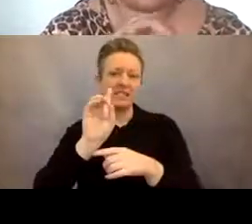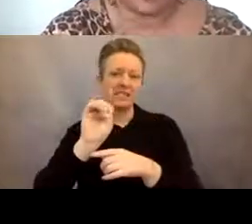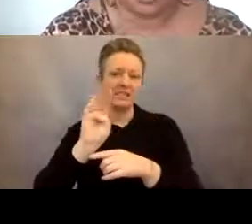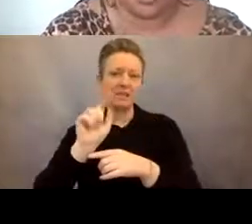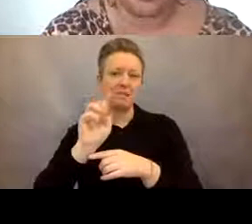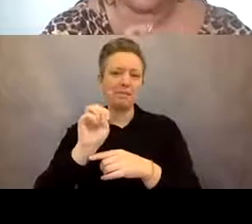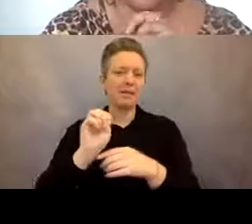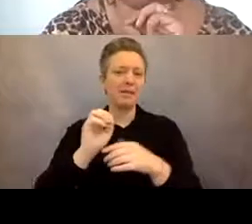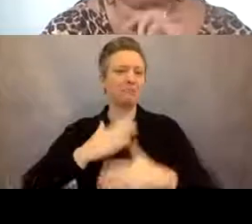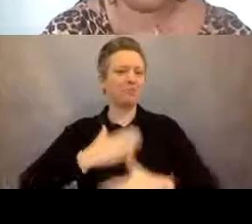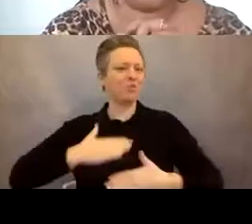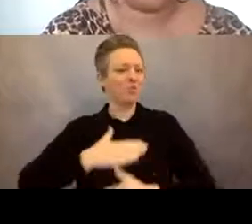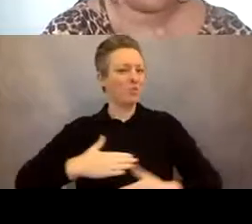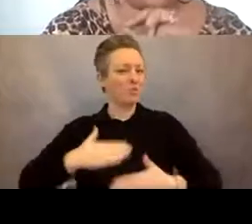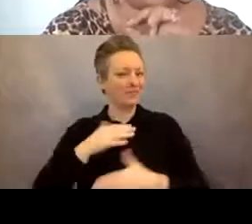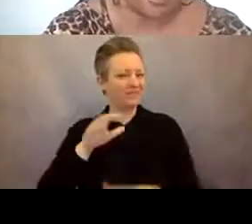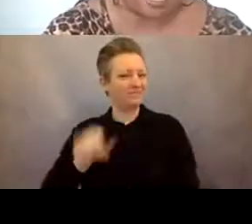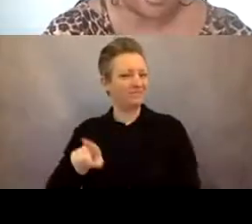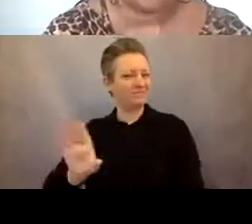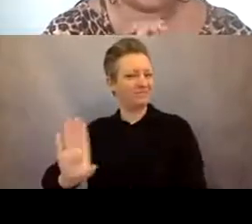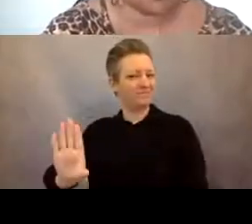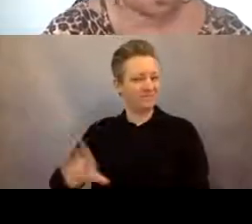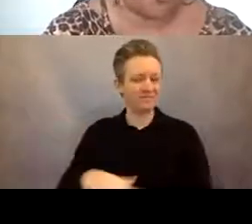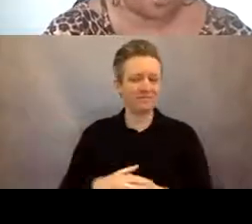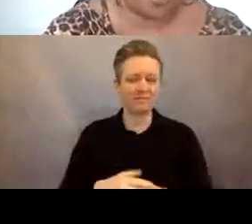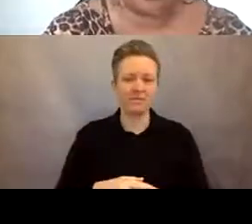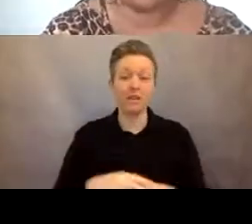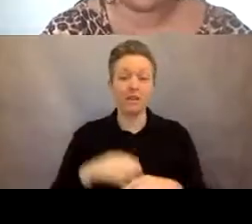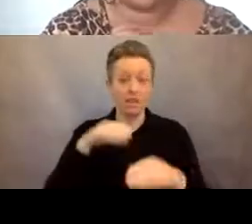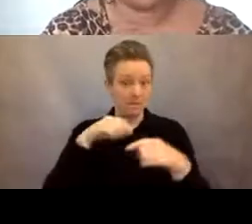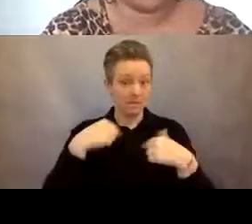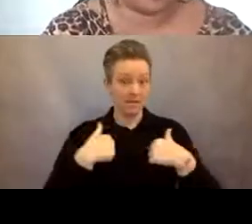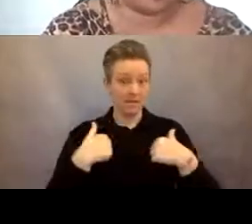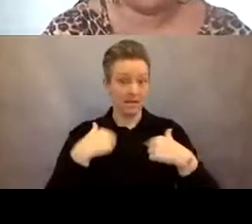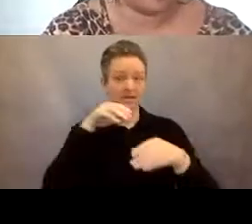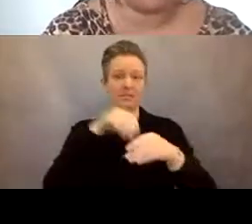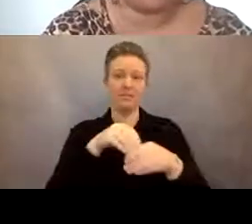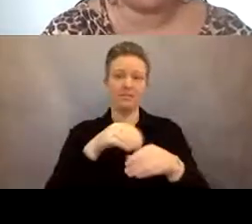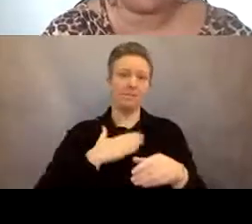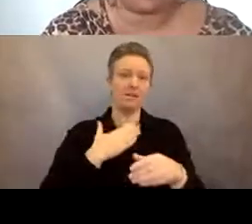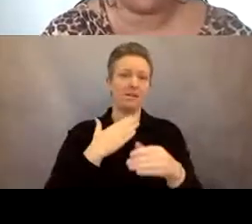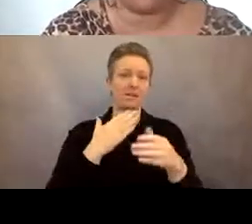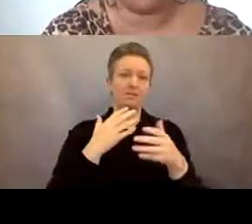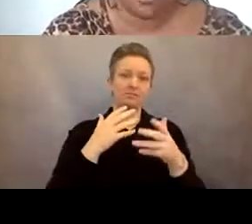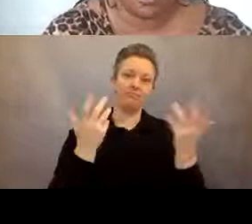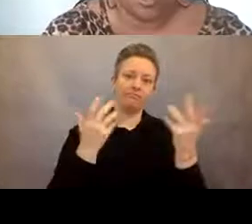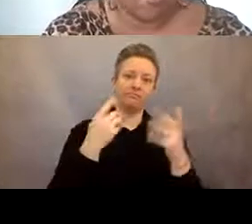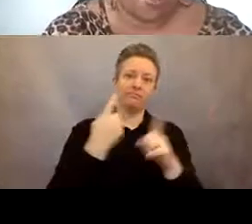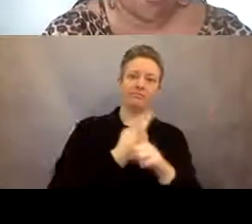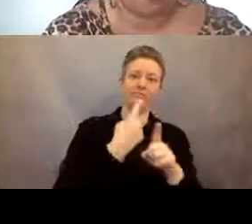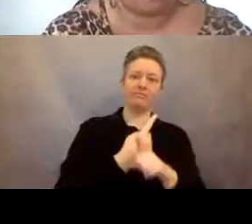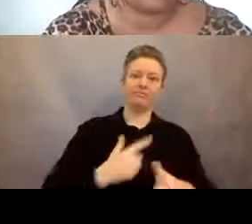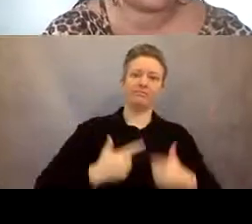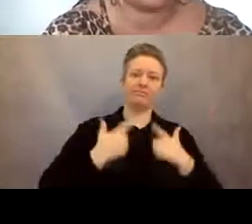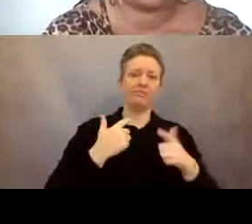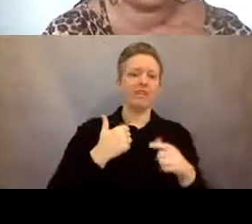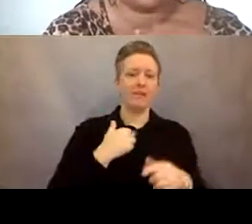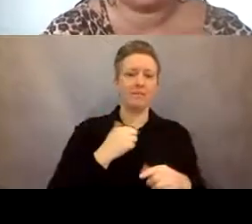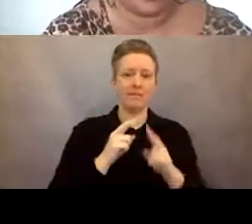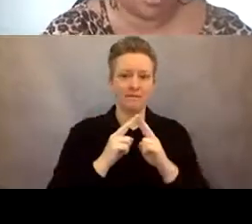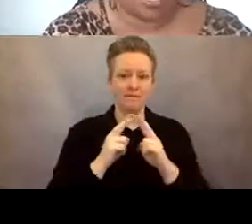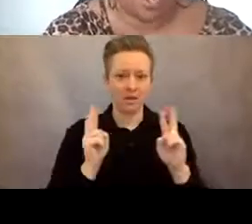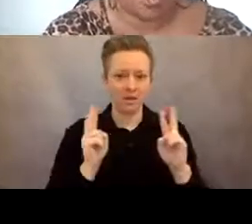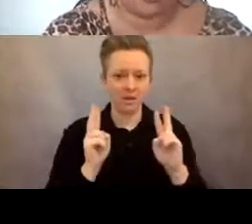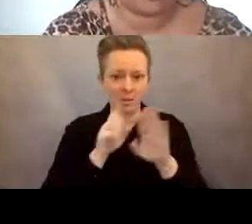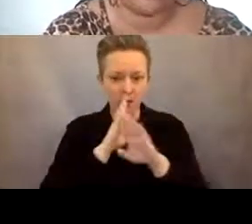I'm like actually a very, very shy introvert. Like growing up, I wouldn't even order pizza on the phone because I